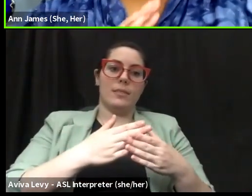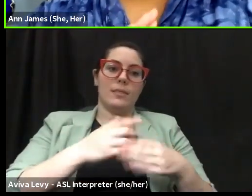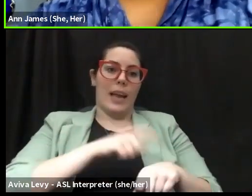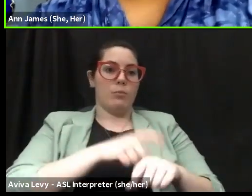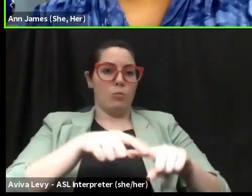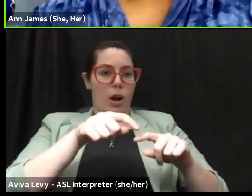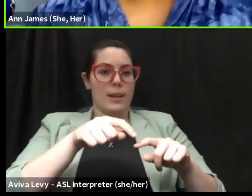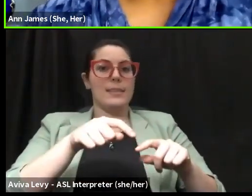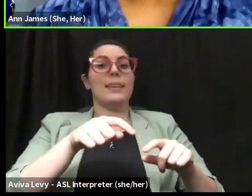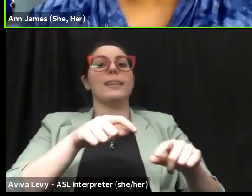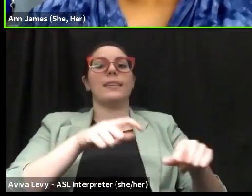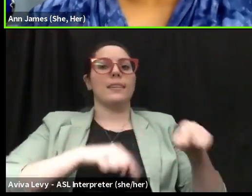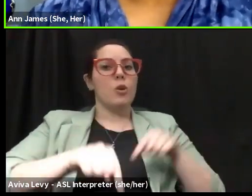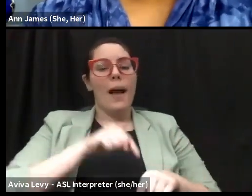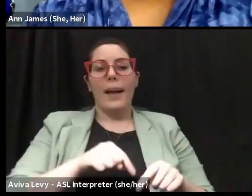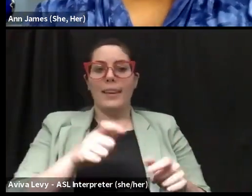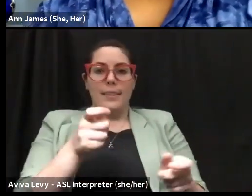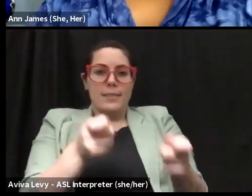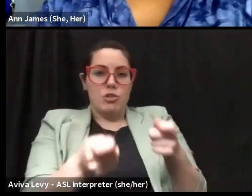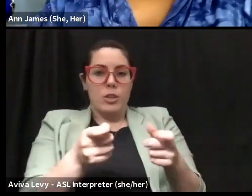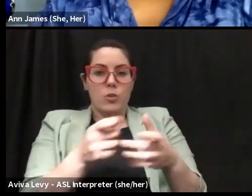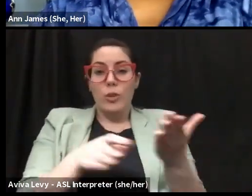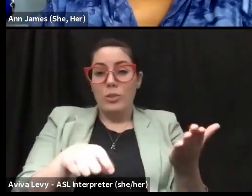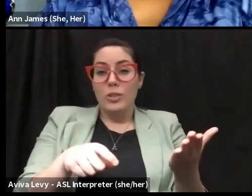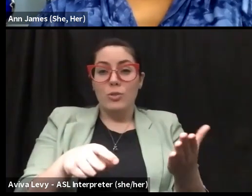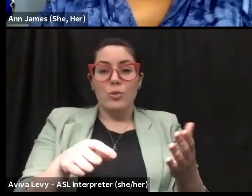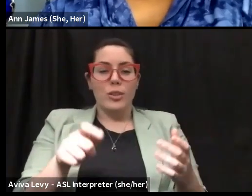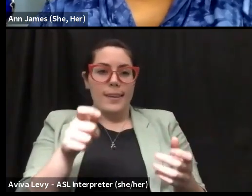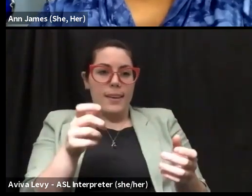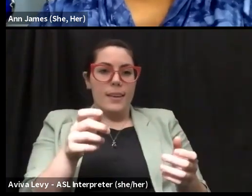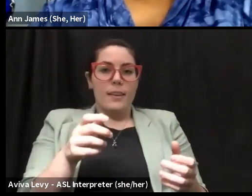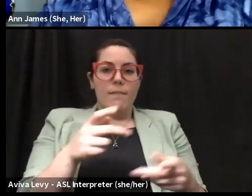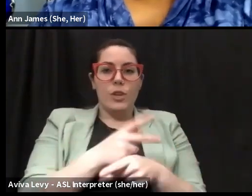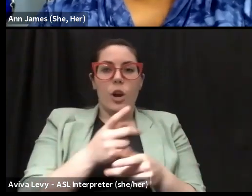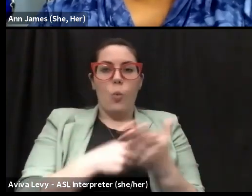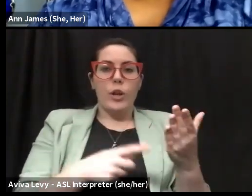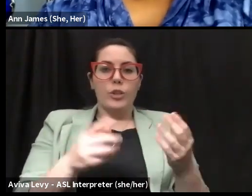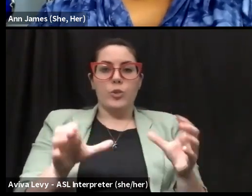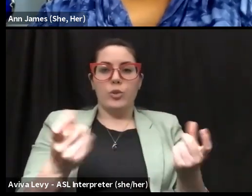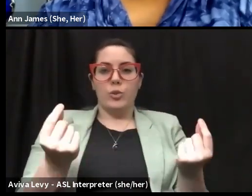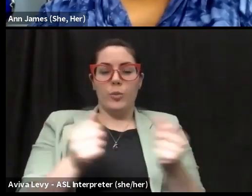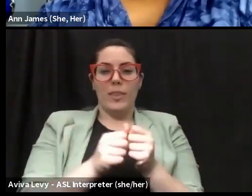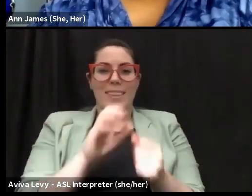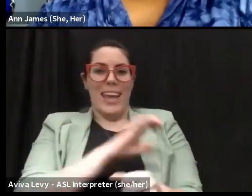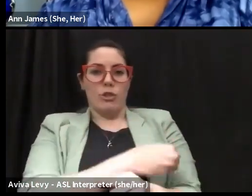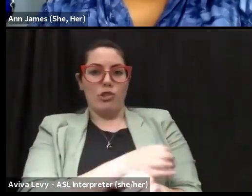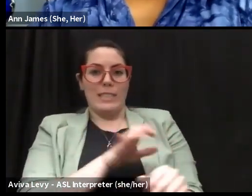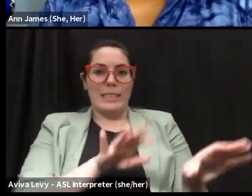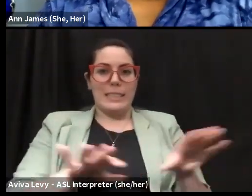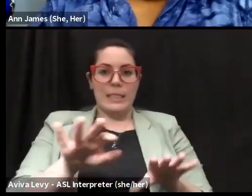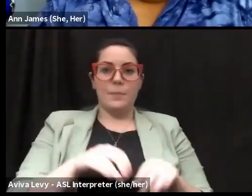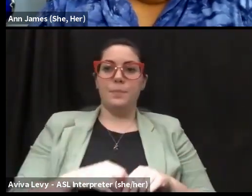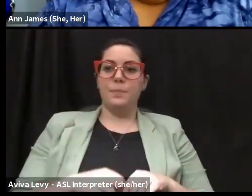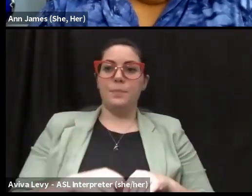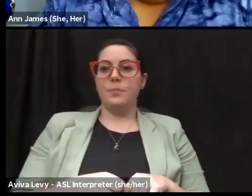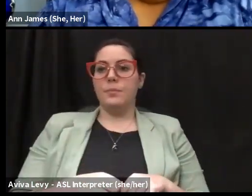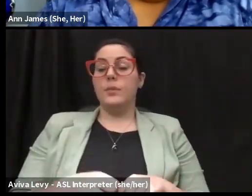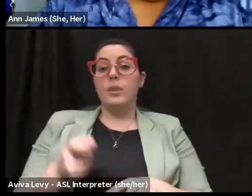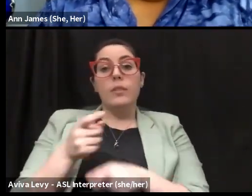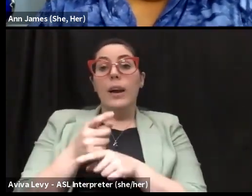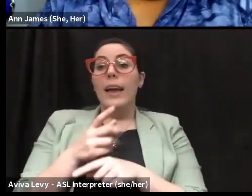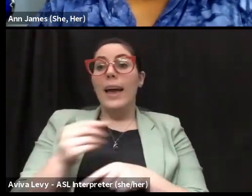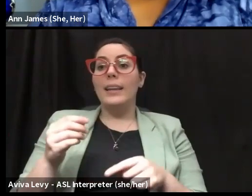redistribute that energy a little bit. Right. That's amazing. And there's also some situations where, like, if you're working with two actors who have